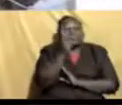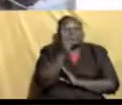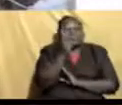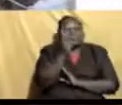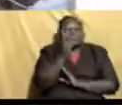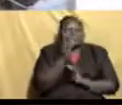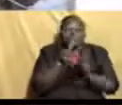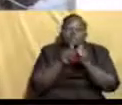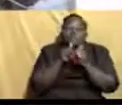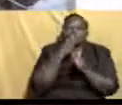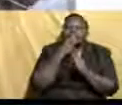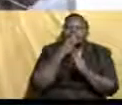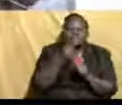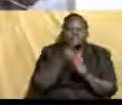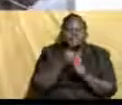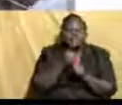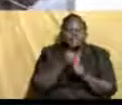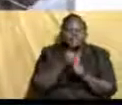think, which states that